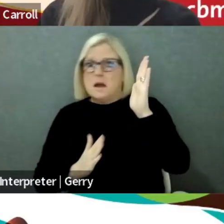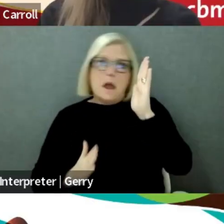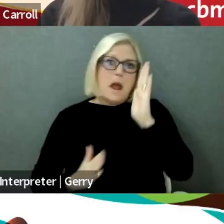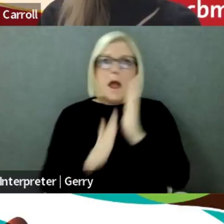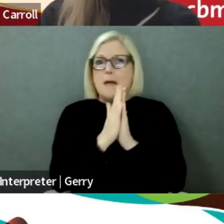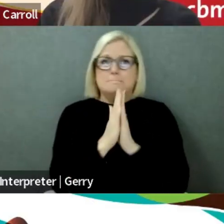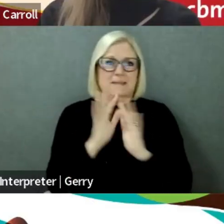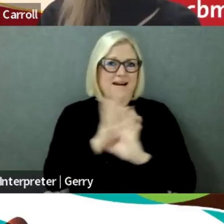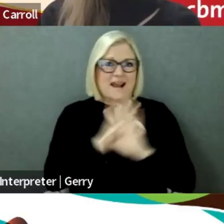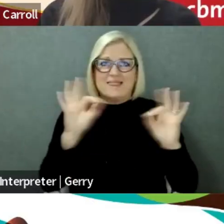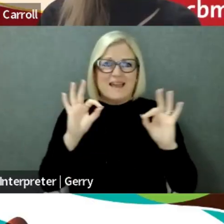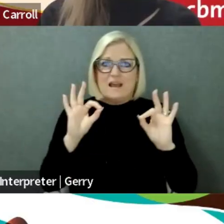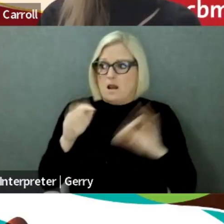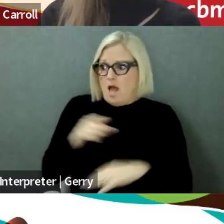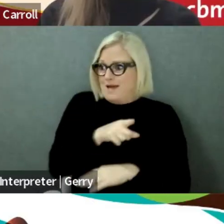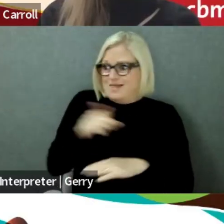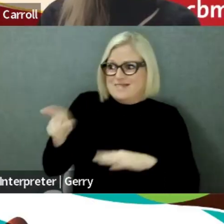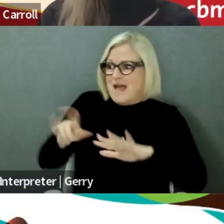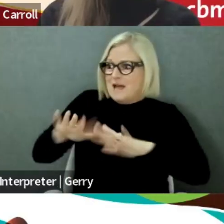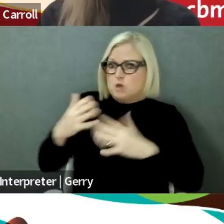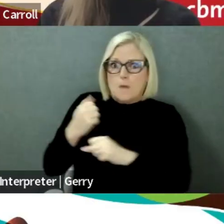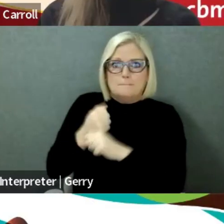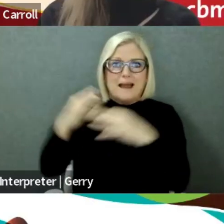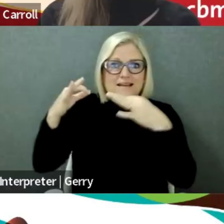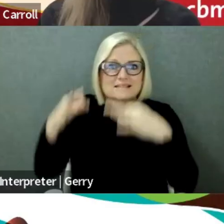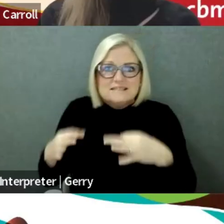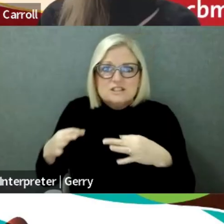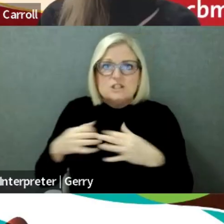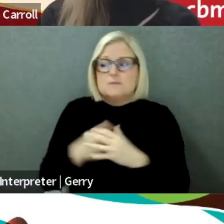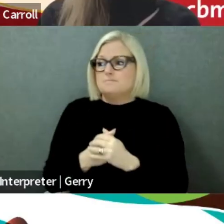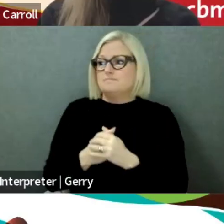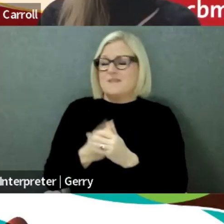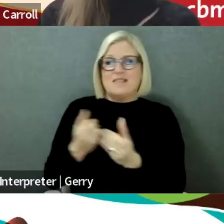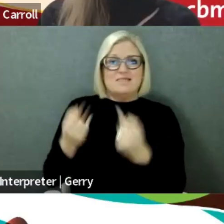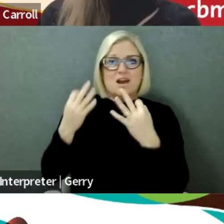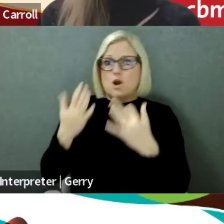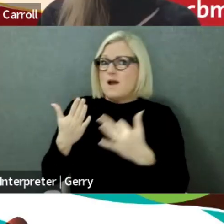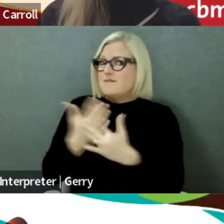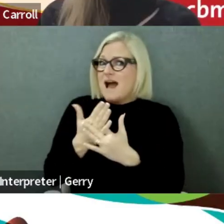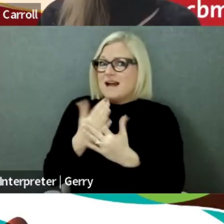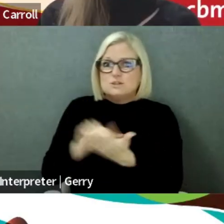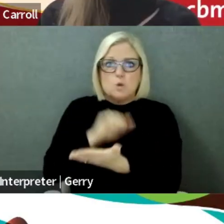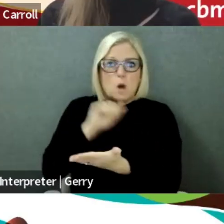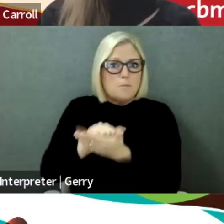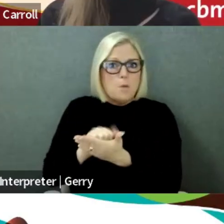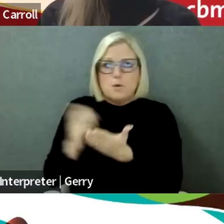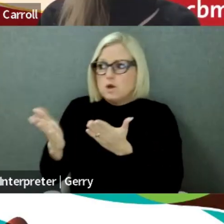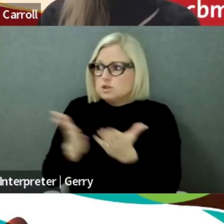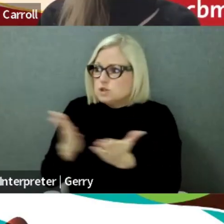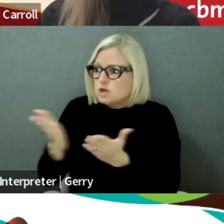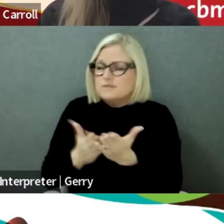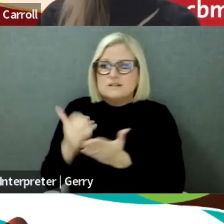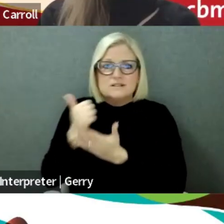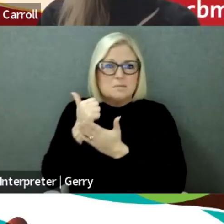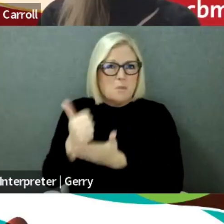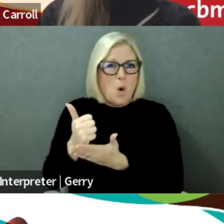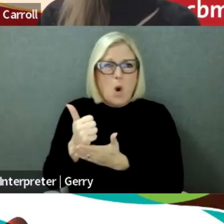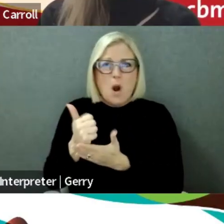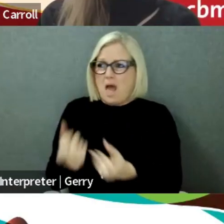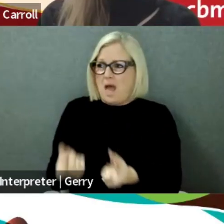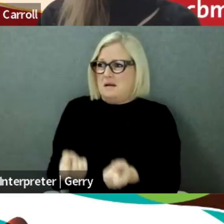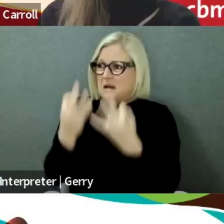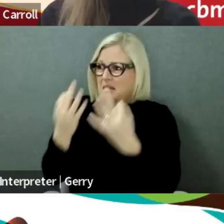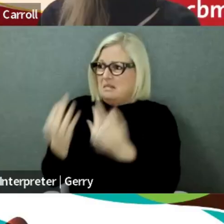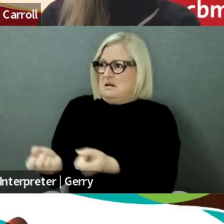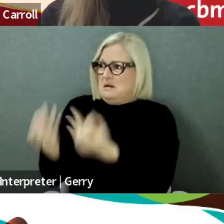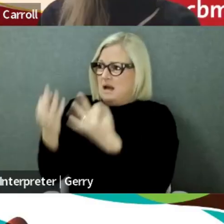decision makings, and limited access to appropriate services and support. Governments need to review and change their laws